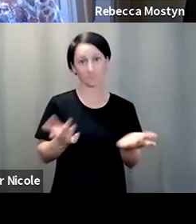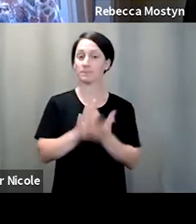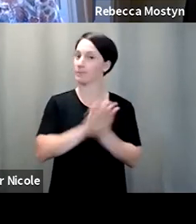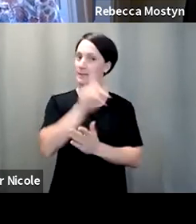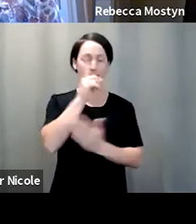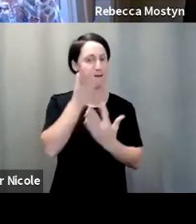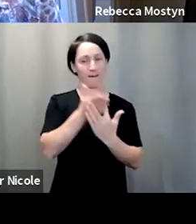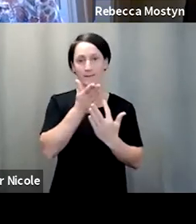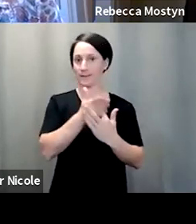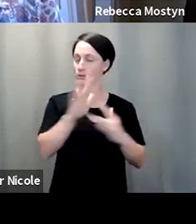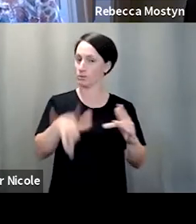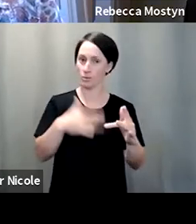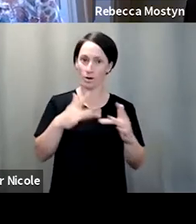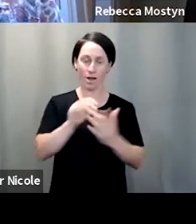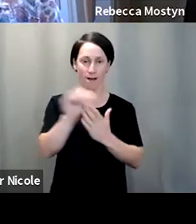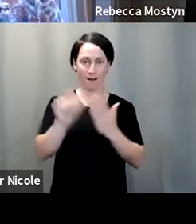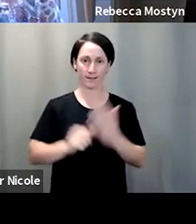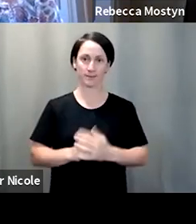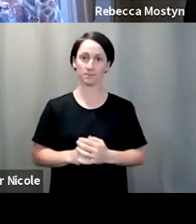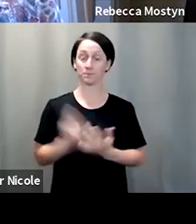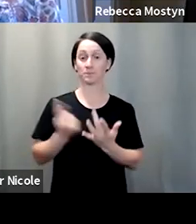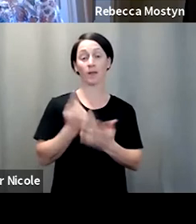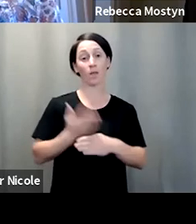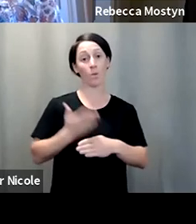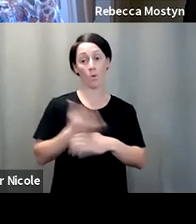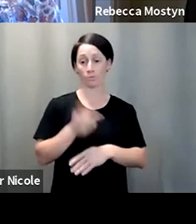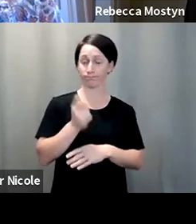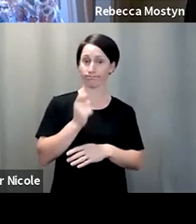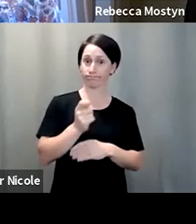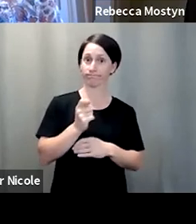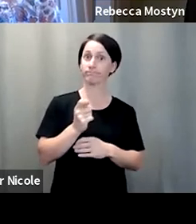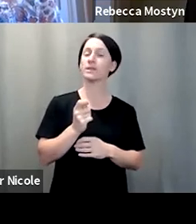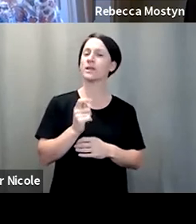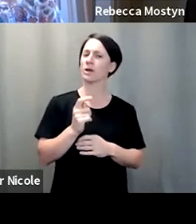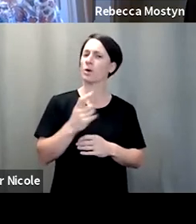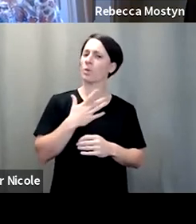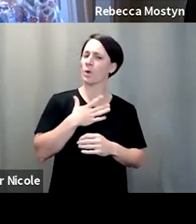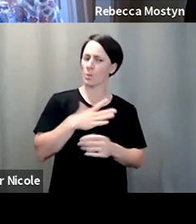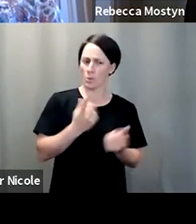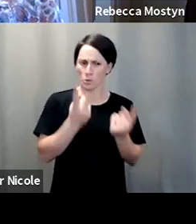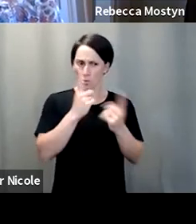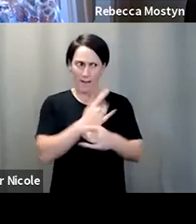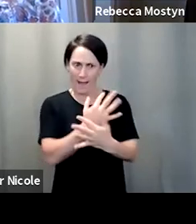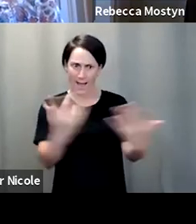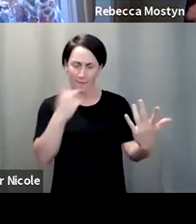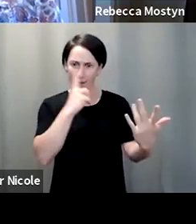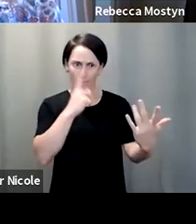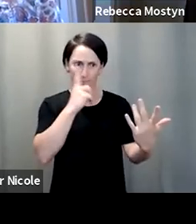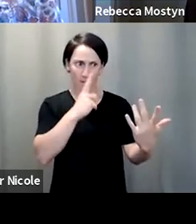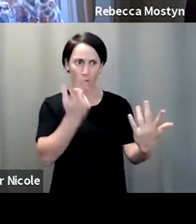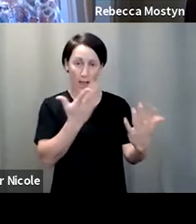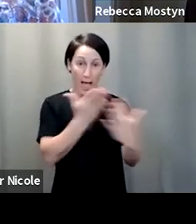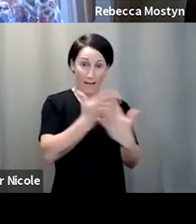We've got other work coming up that I think will be useful around measuring digital engagement, since